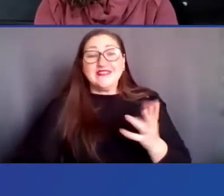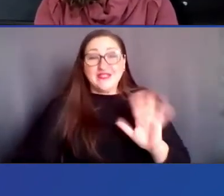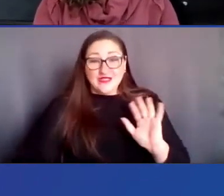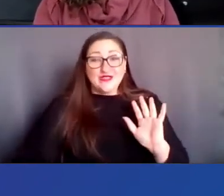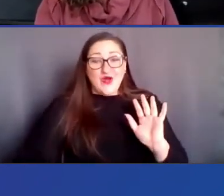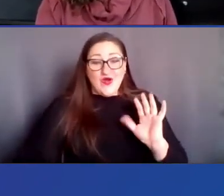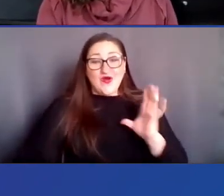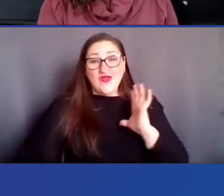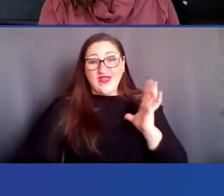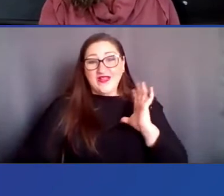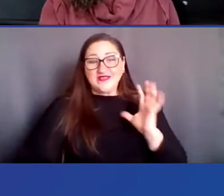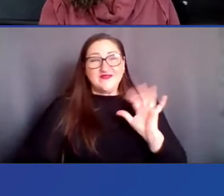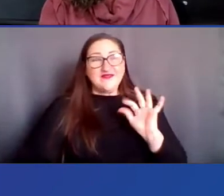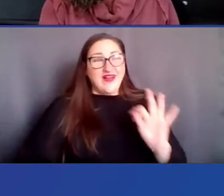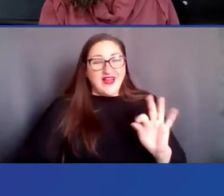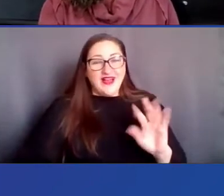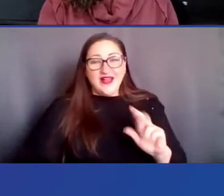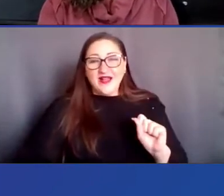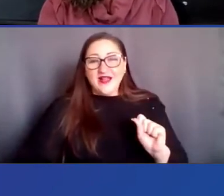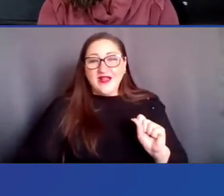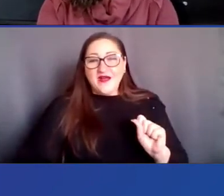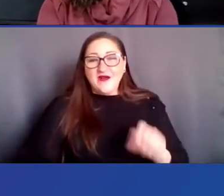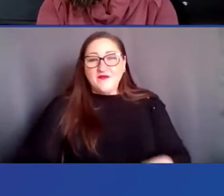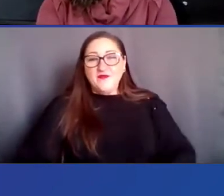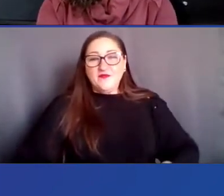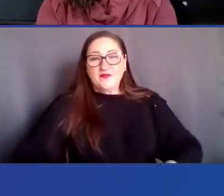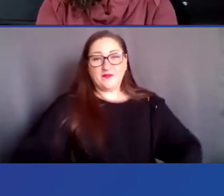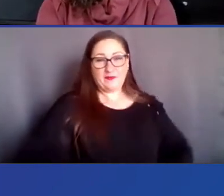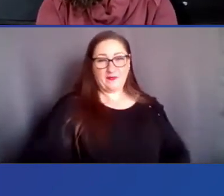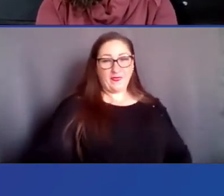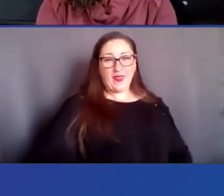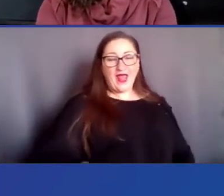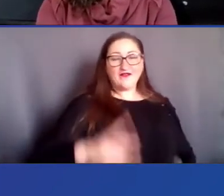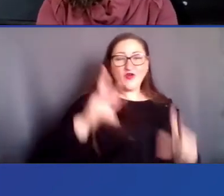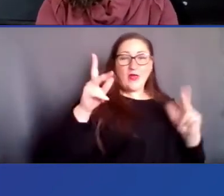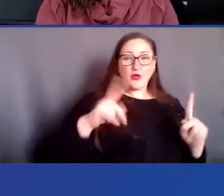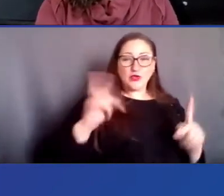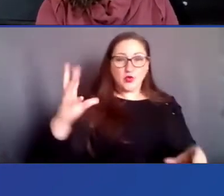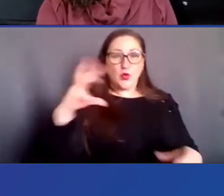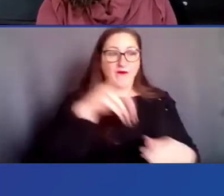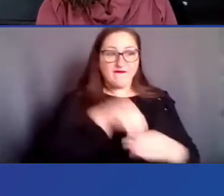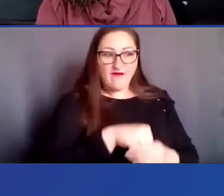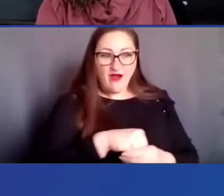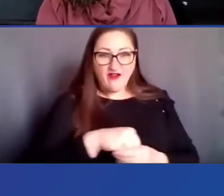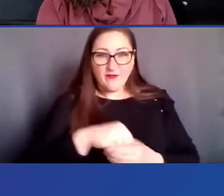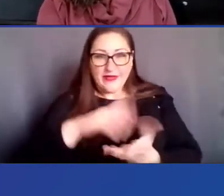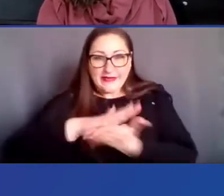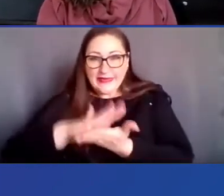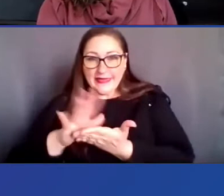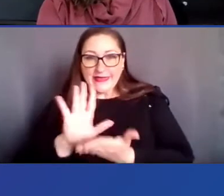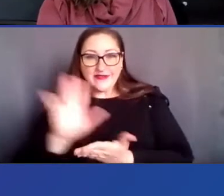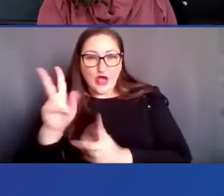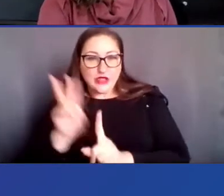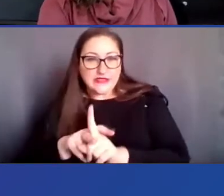also I'm wondering, for that person who's sweeping the floor at the end, you know, like, is that an assignment that was given? Is that a choice that